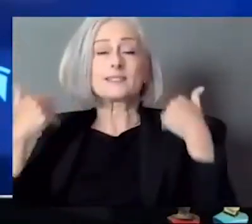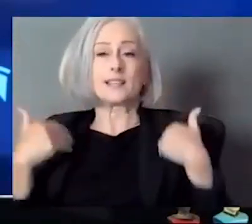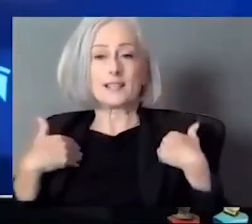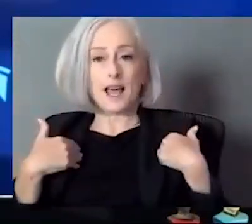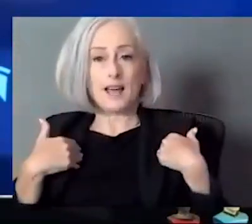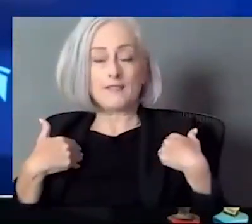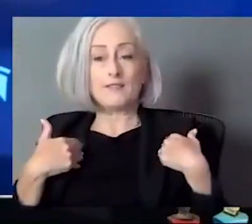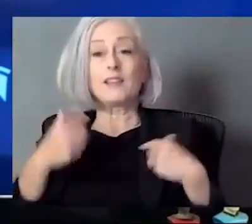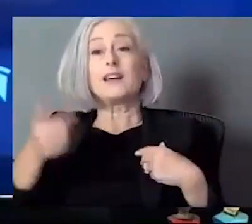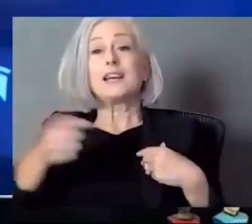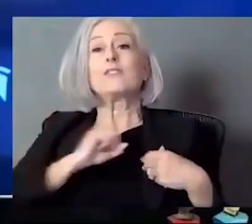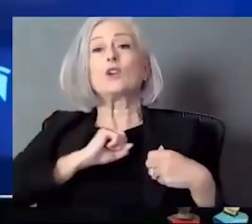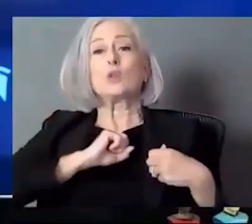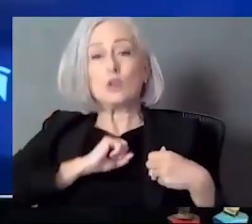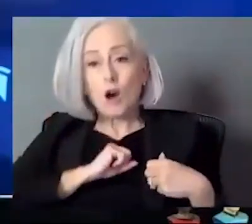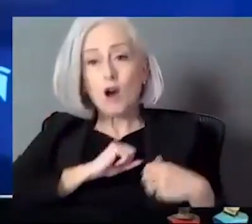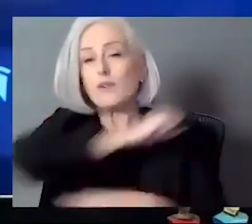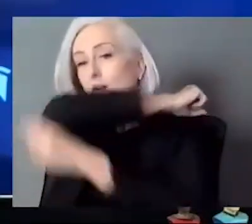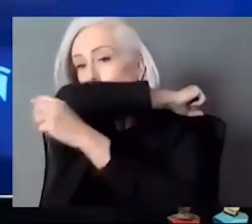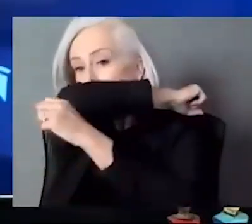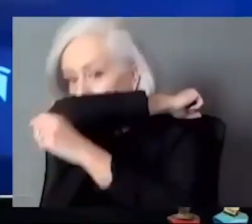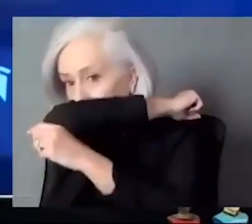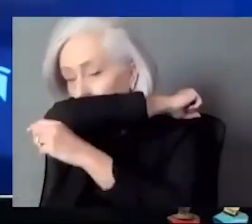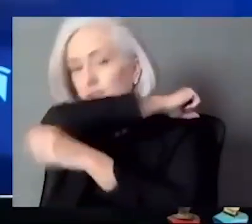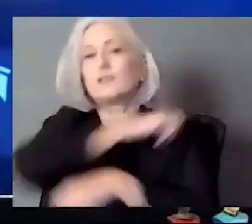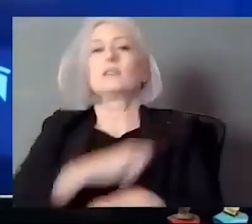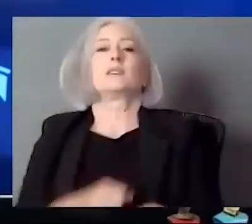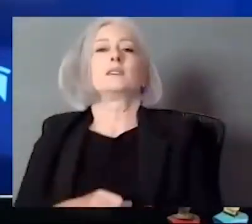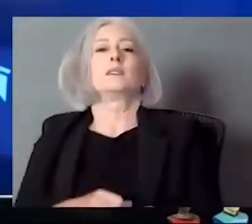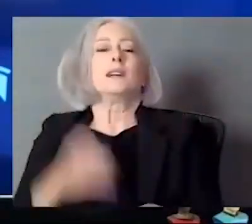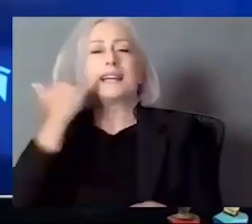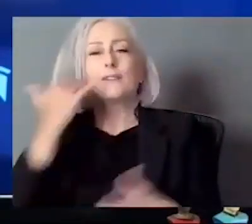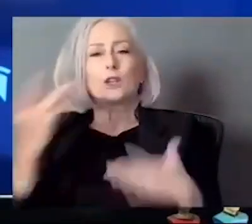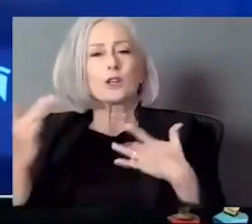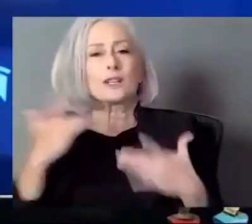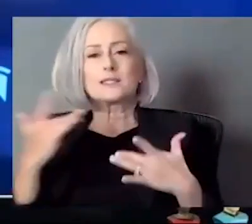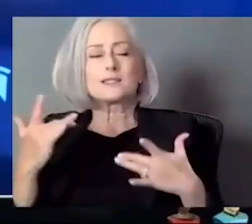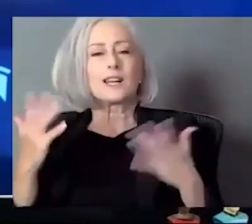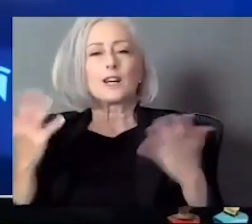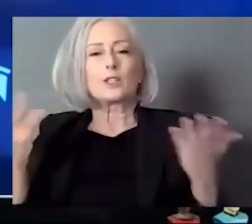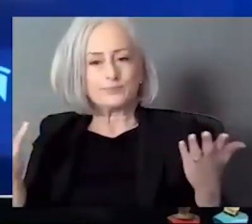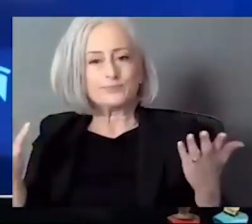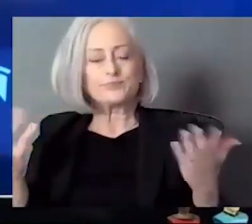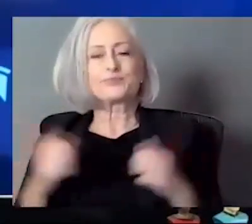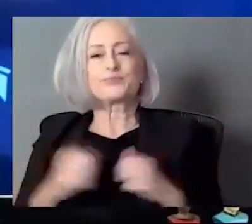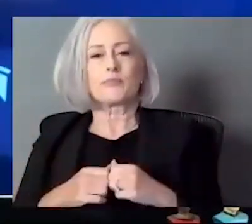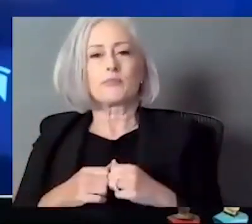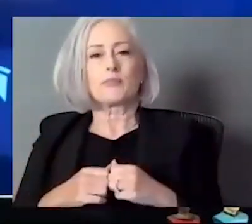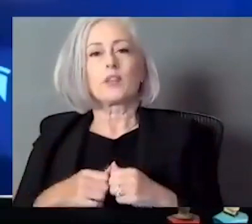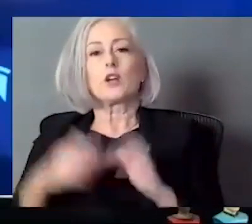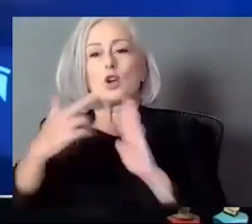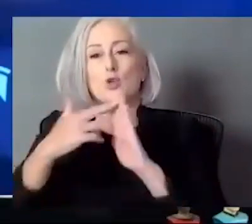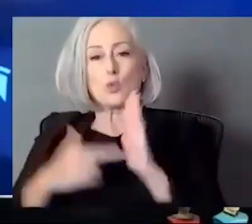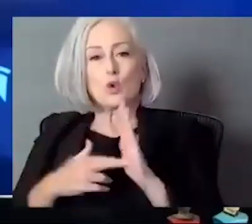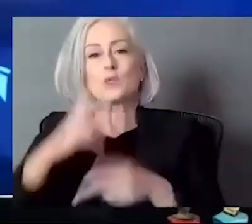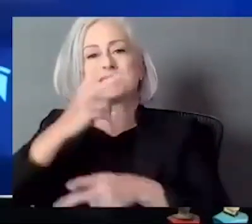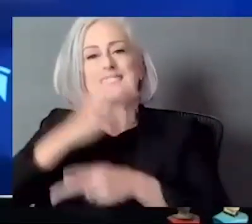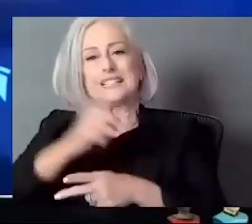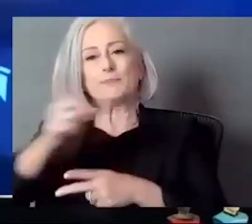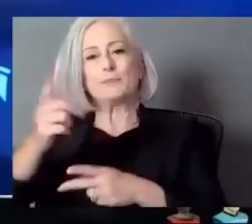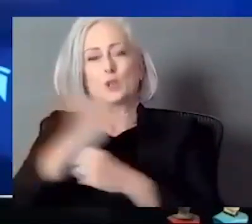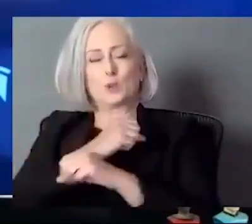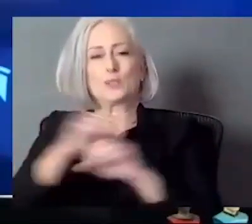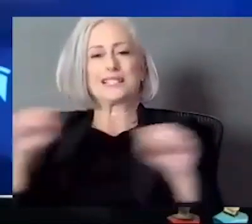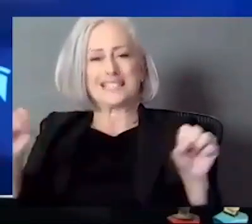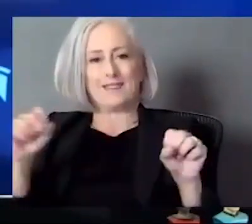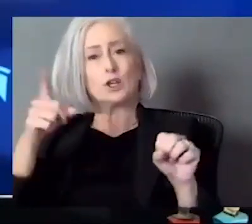very beginning, which we've proven here in our hospital and all across the country. The rules keep you safe. You can stay safe in